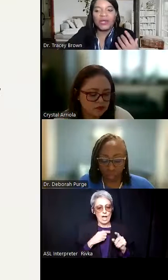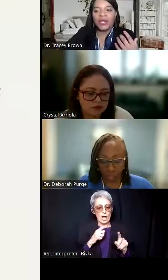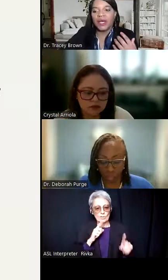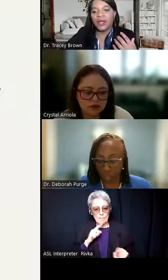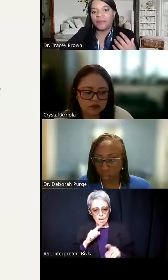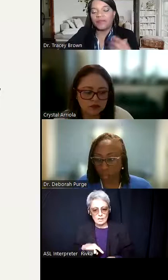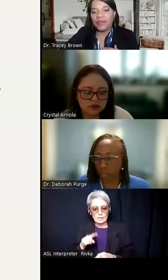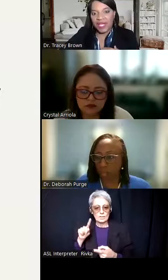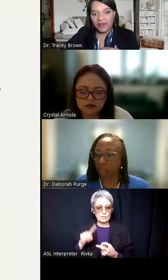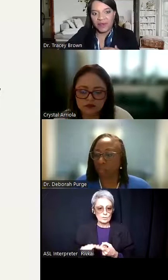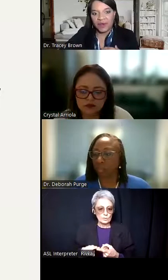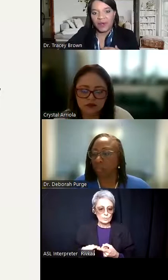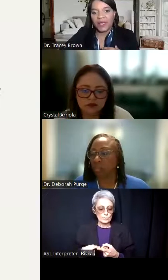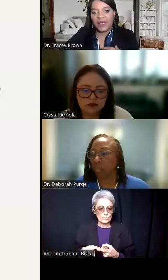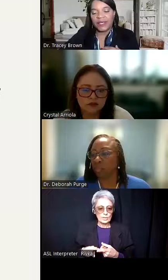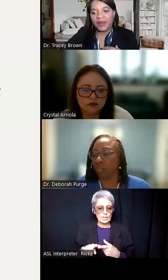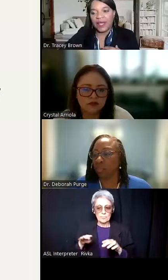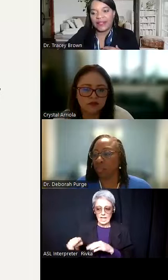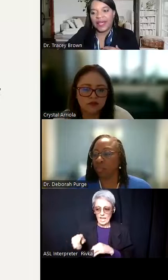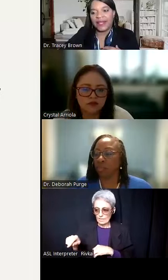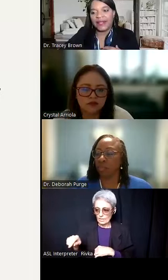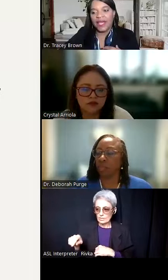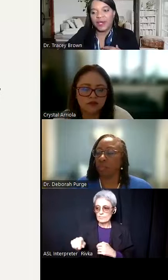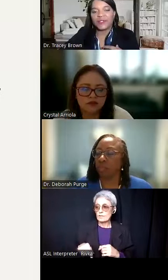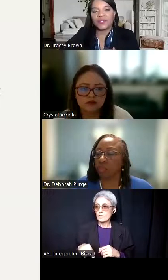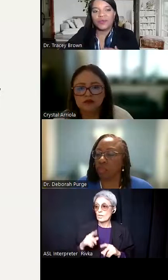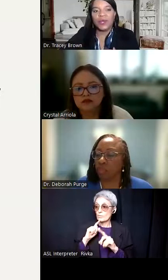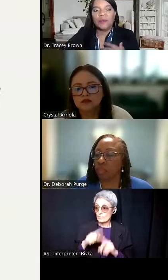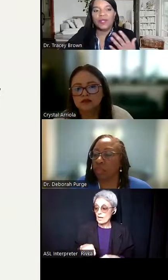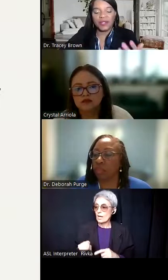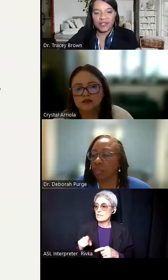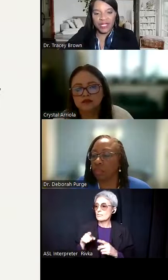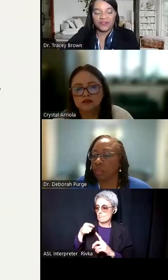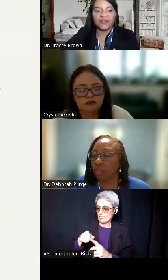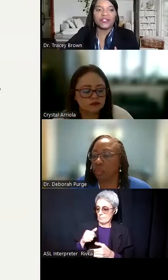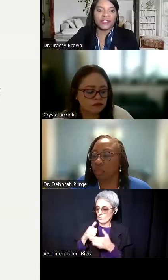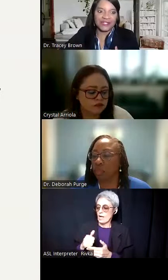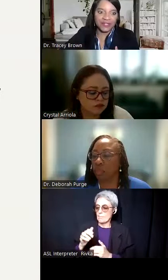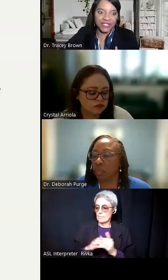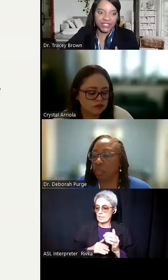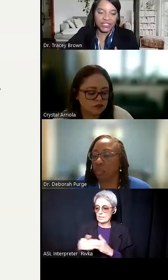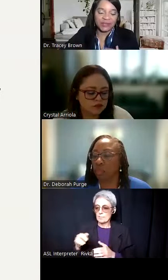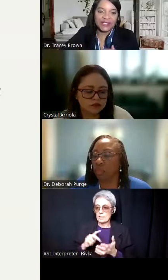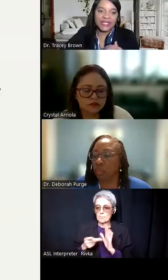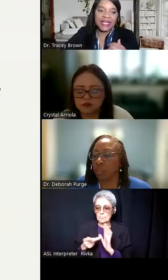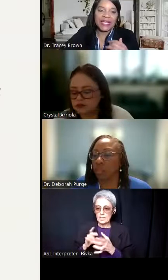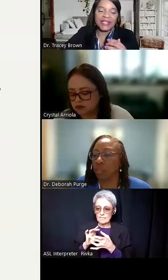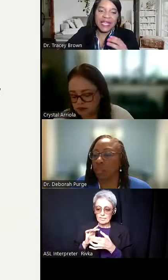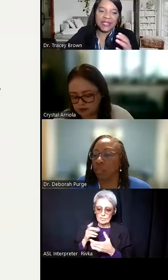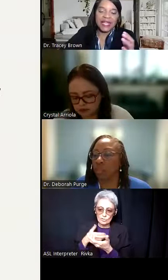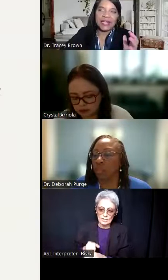to behavior in a way that helps to build those meaningful and trusting relationships.